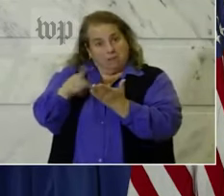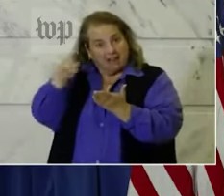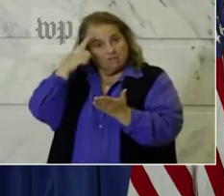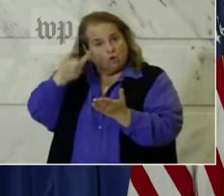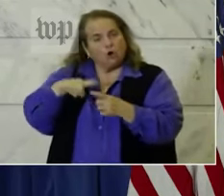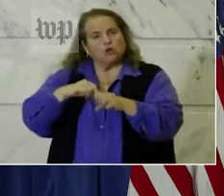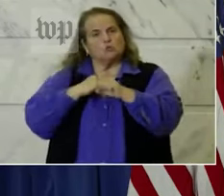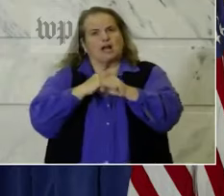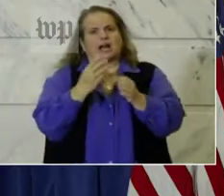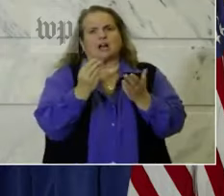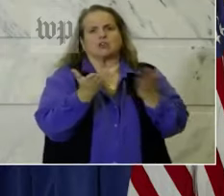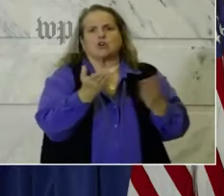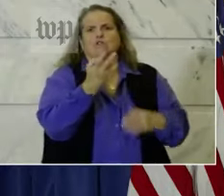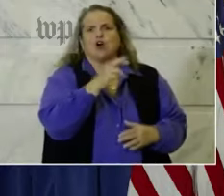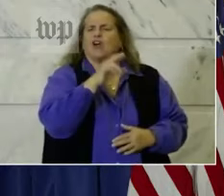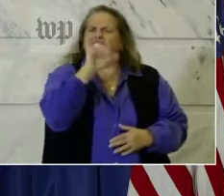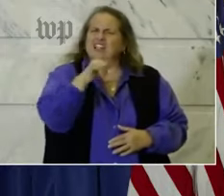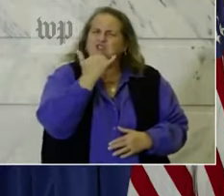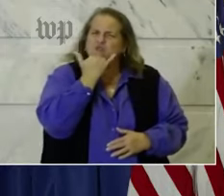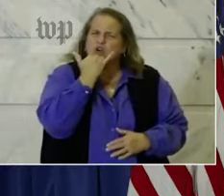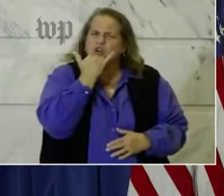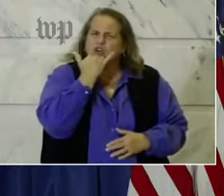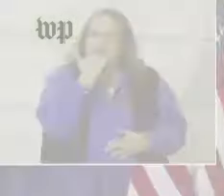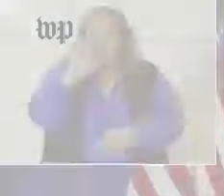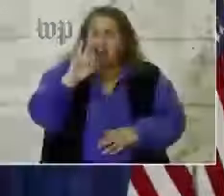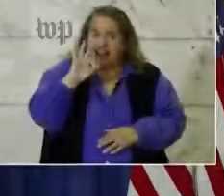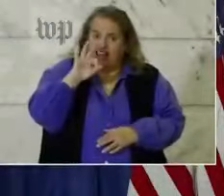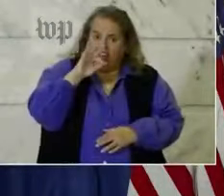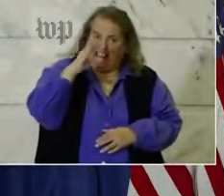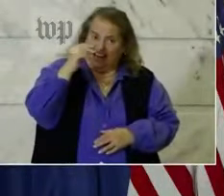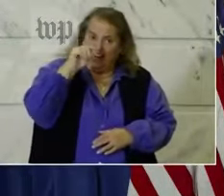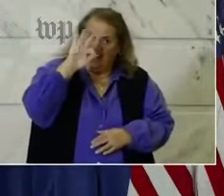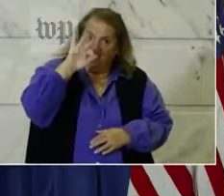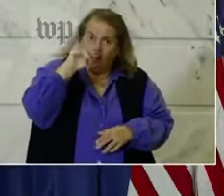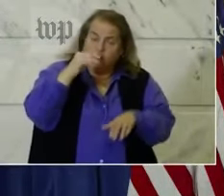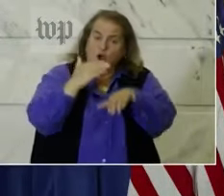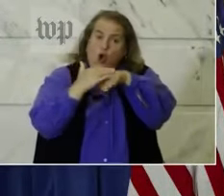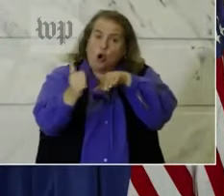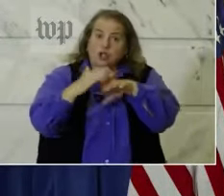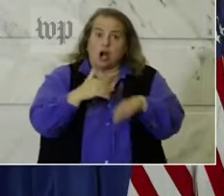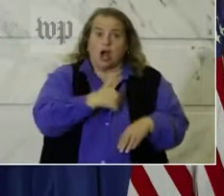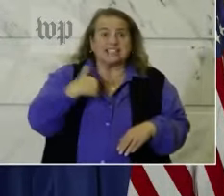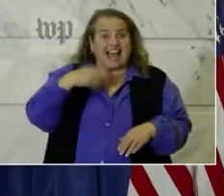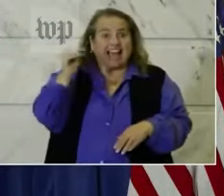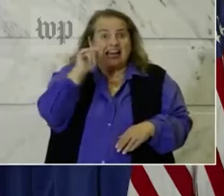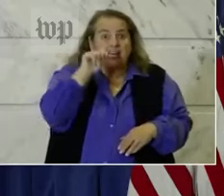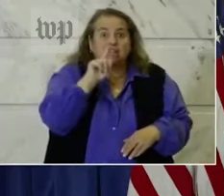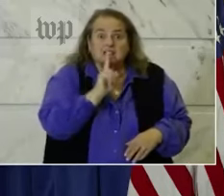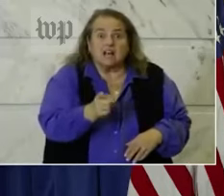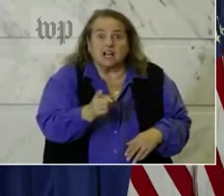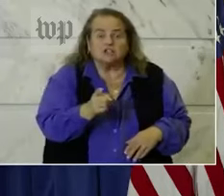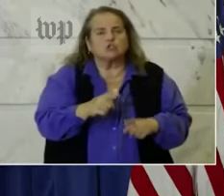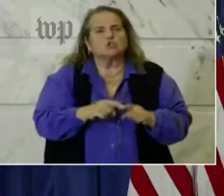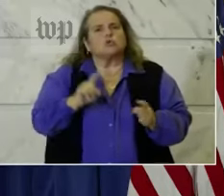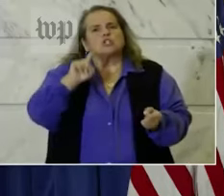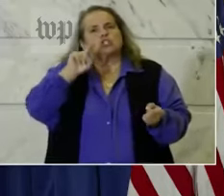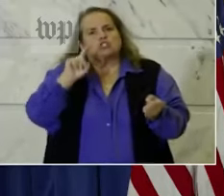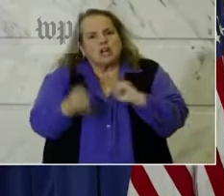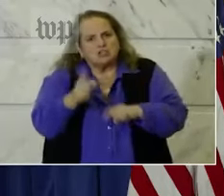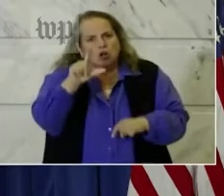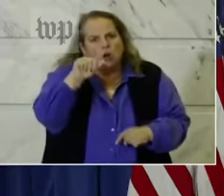That's wrong. There is no justifying that. And it does call on us to change laws,